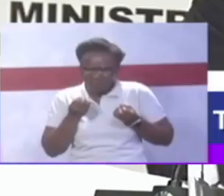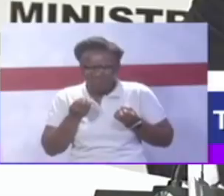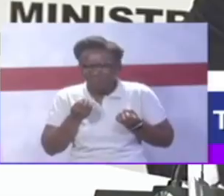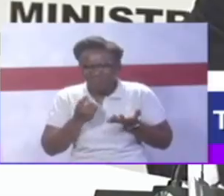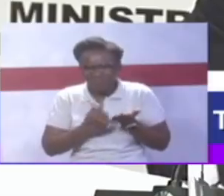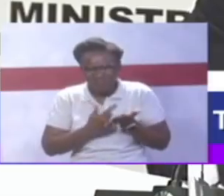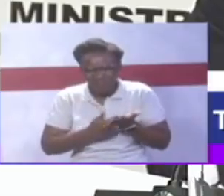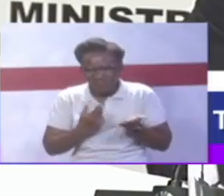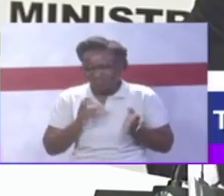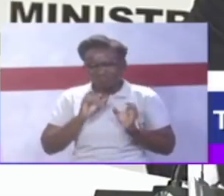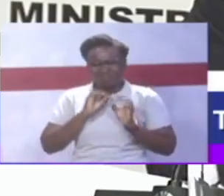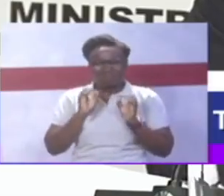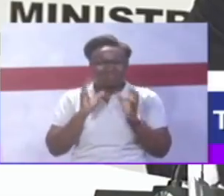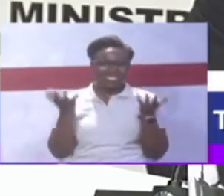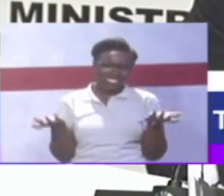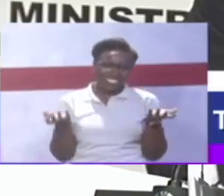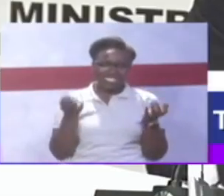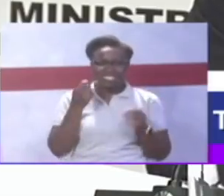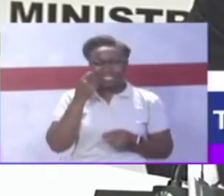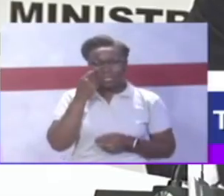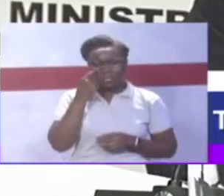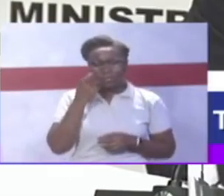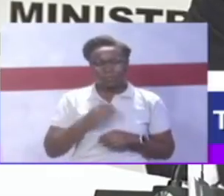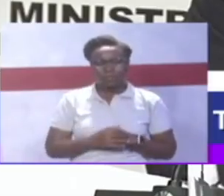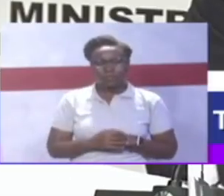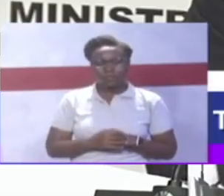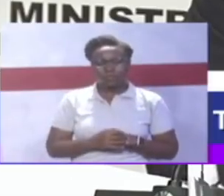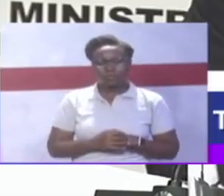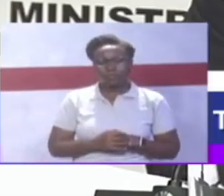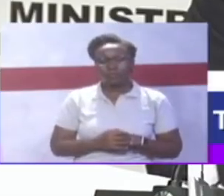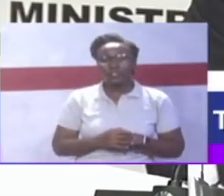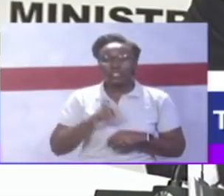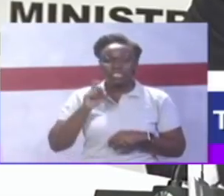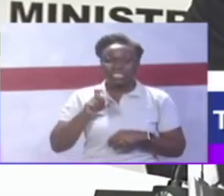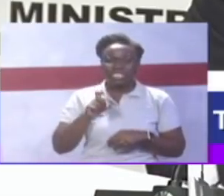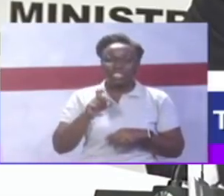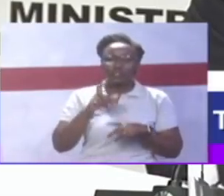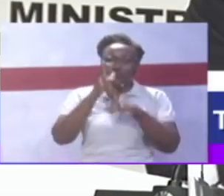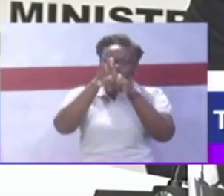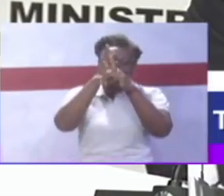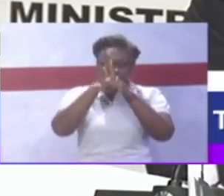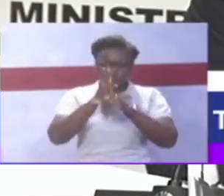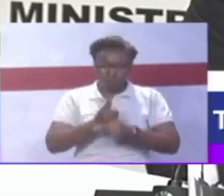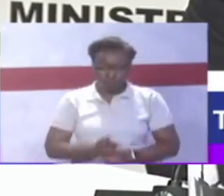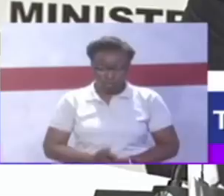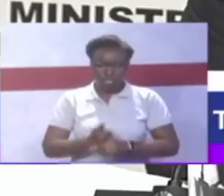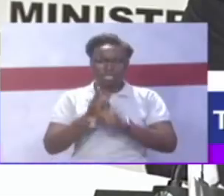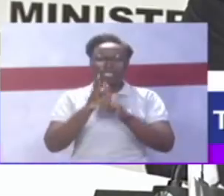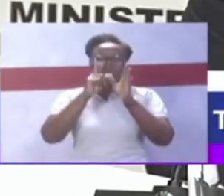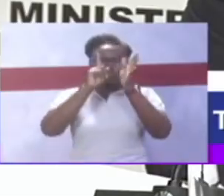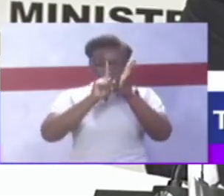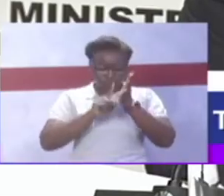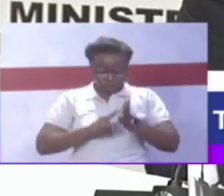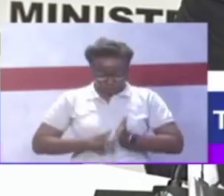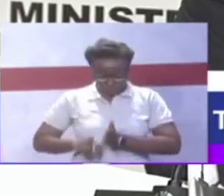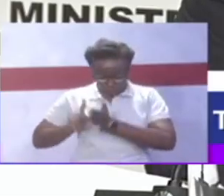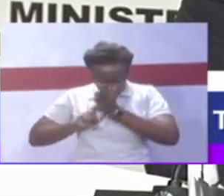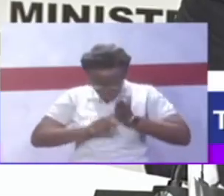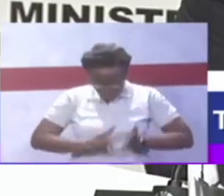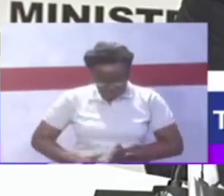goes for regular routine checkups, even in the absence of disease, so that things that you don't know about, things that may